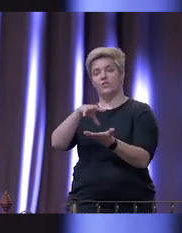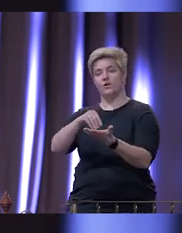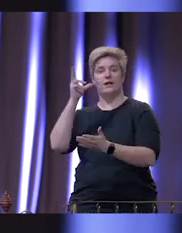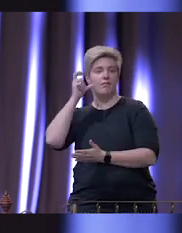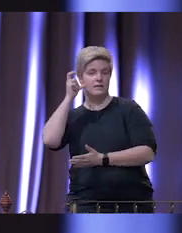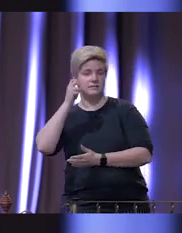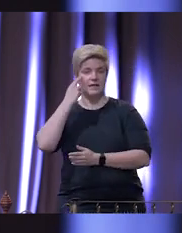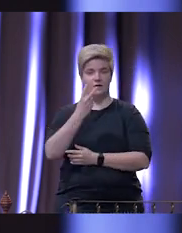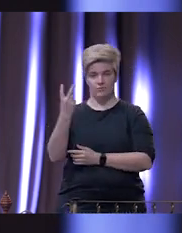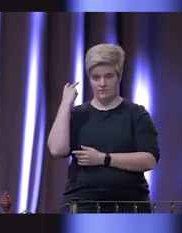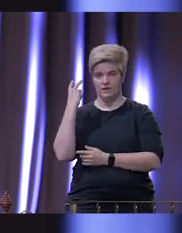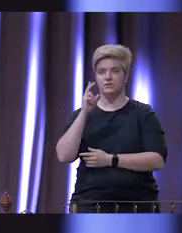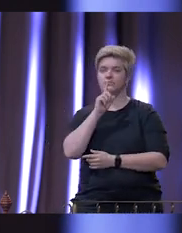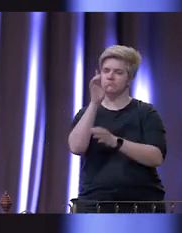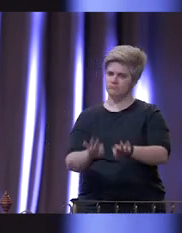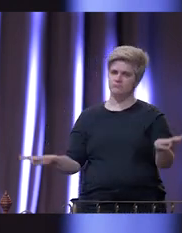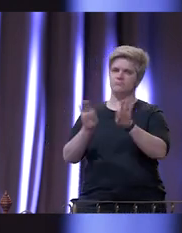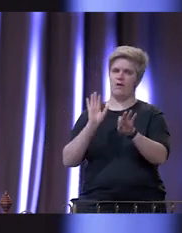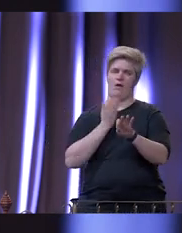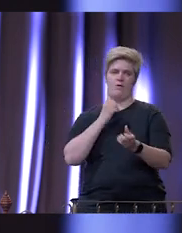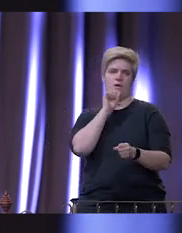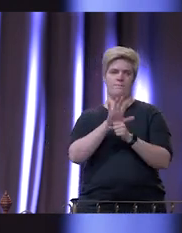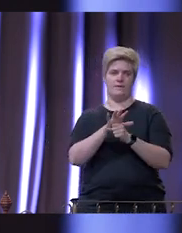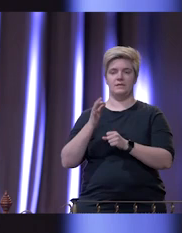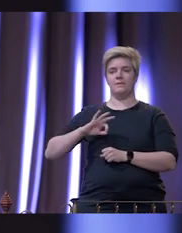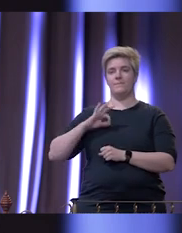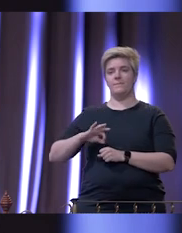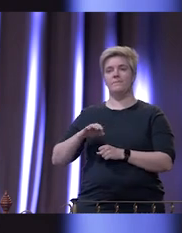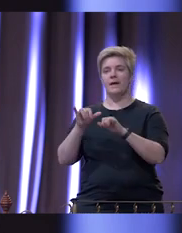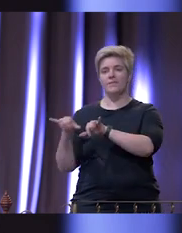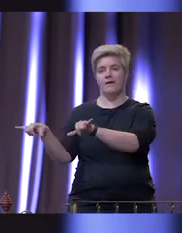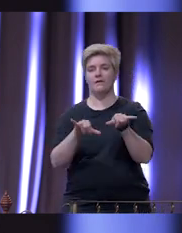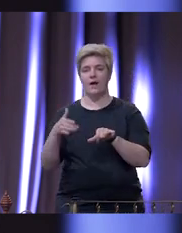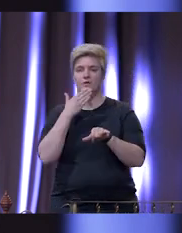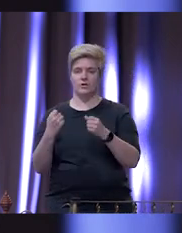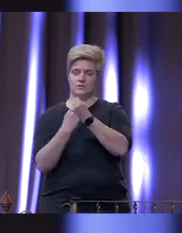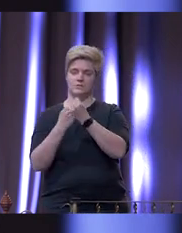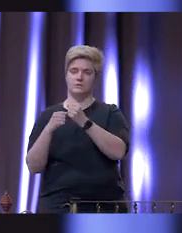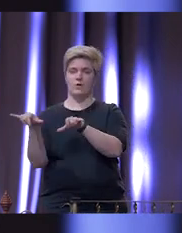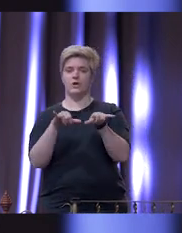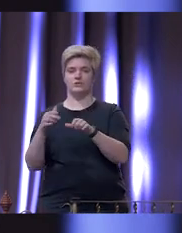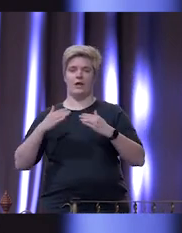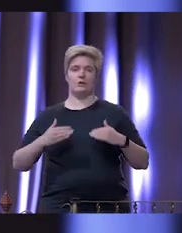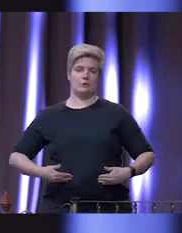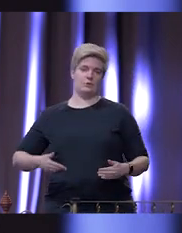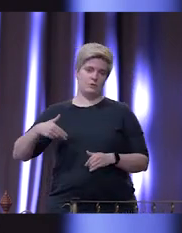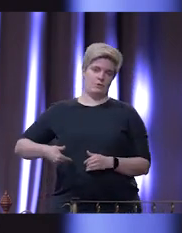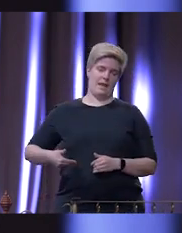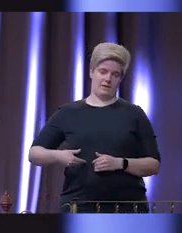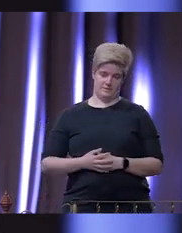continued learning, listening, and reflection are integral to our commitment to benefit the common good and support our shared